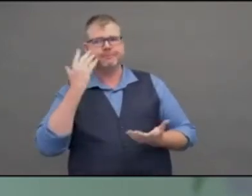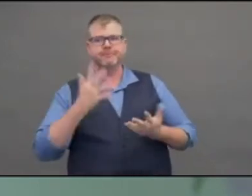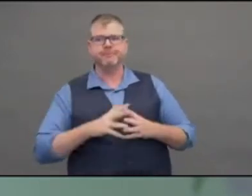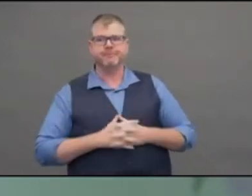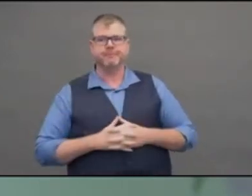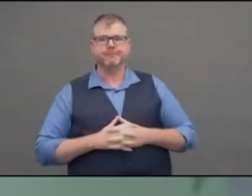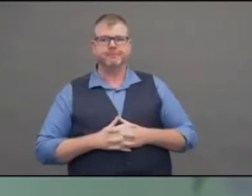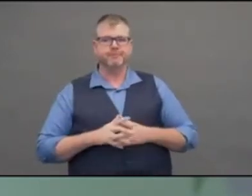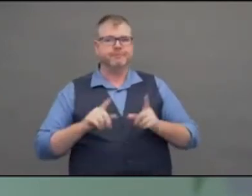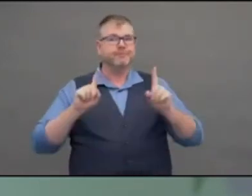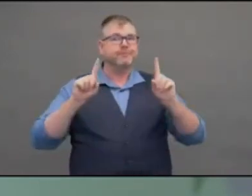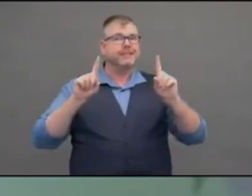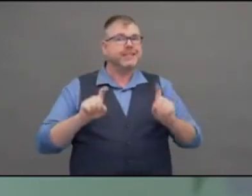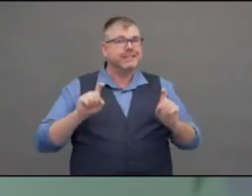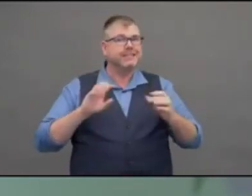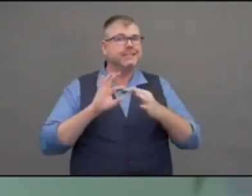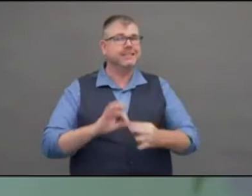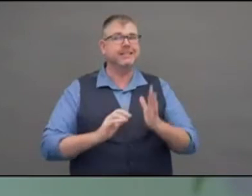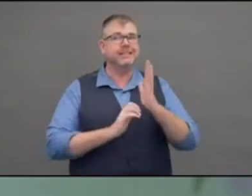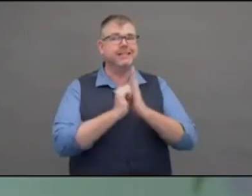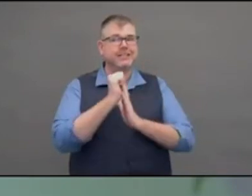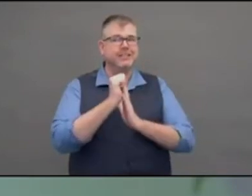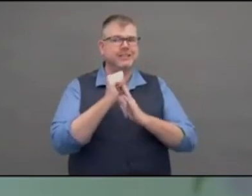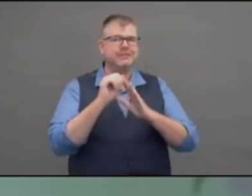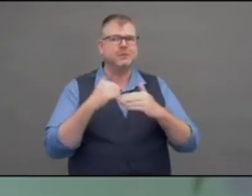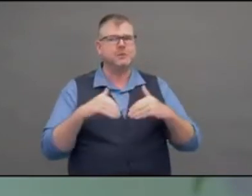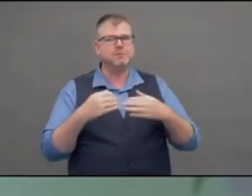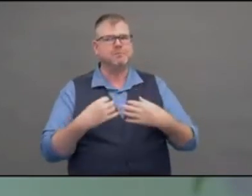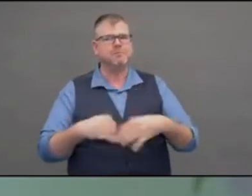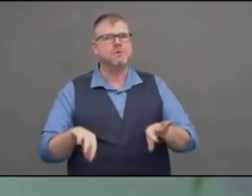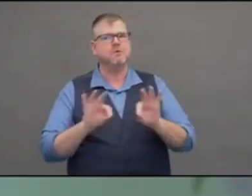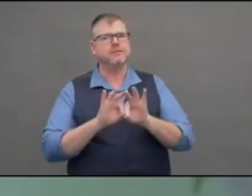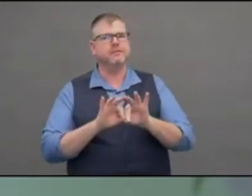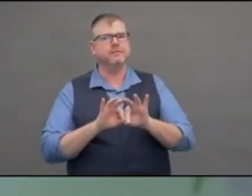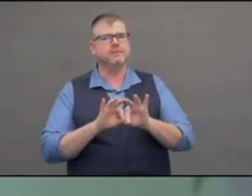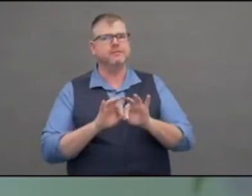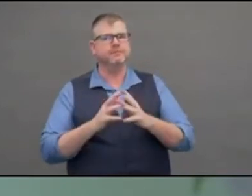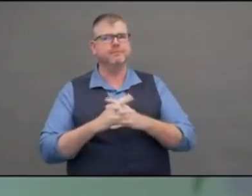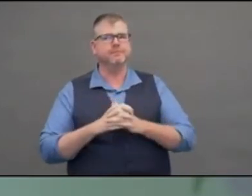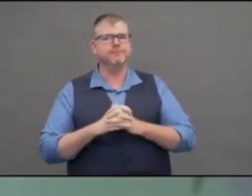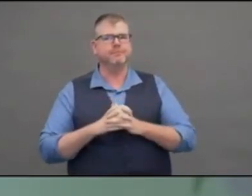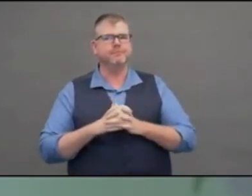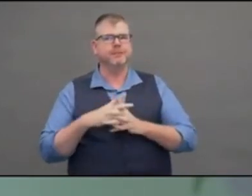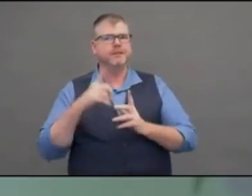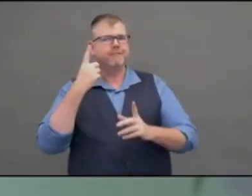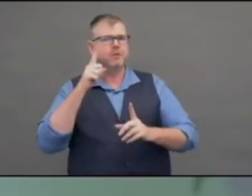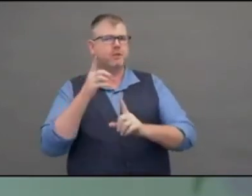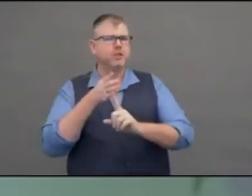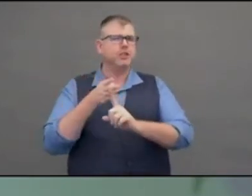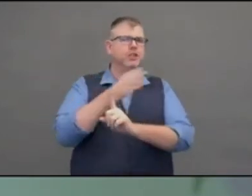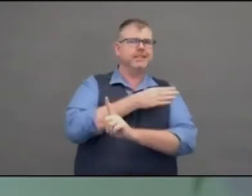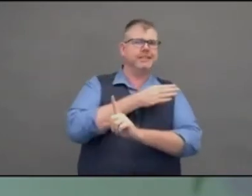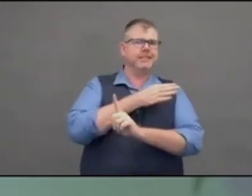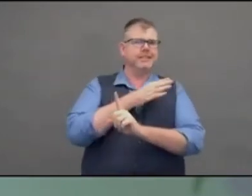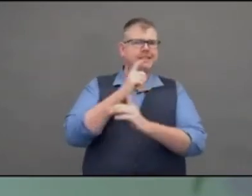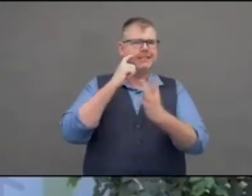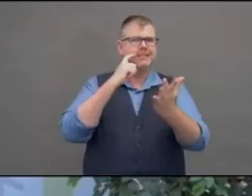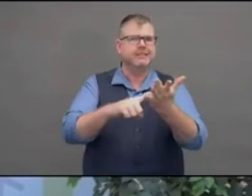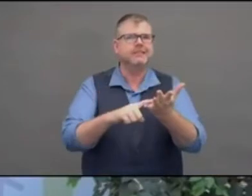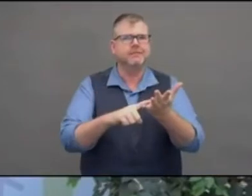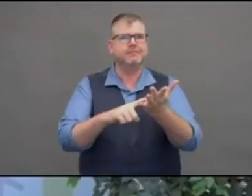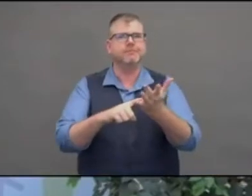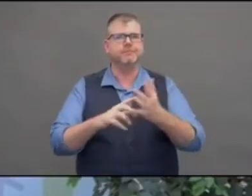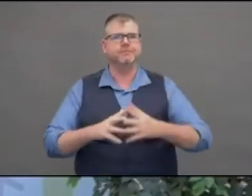for cancer, because it is highly important for early detection as well, as you were mentioning earlier, right?